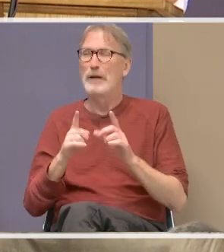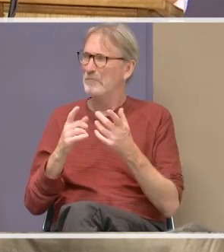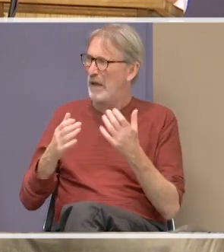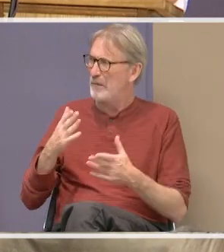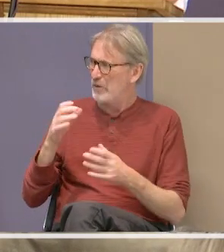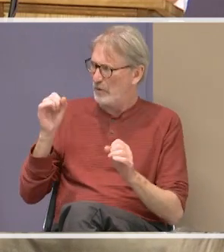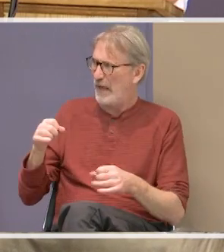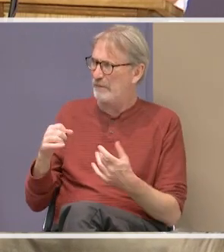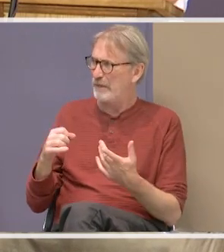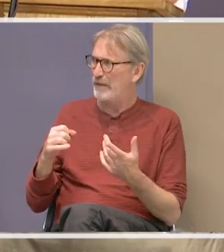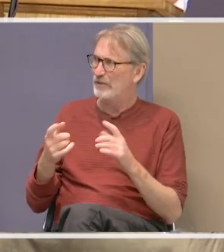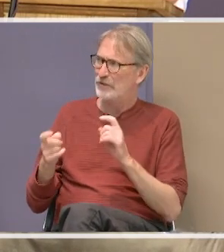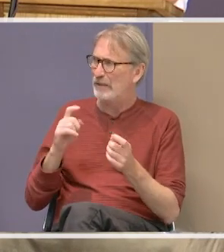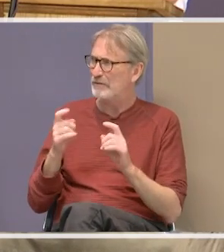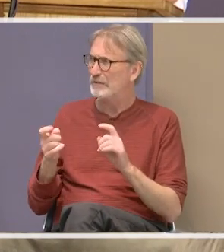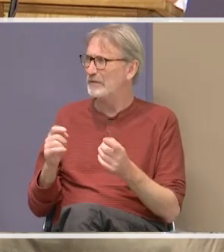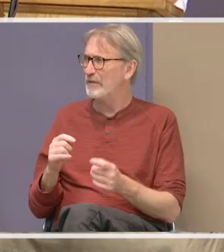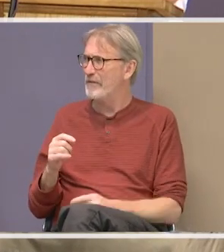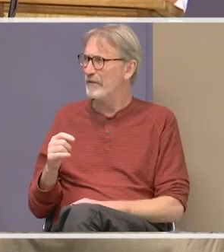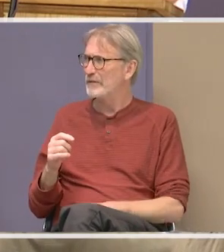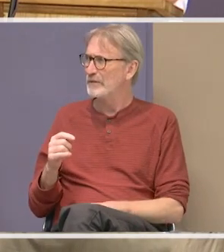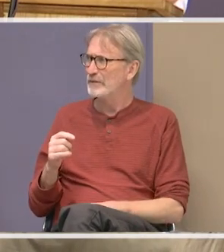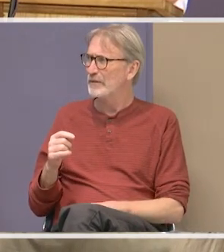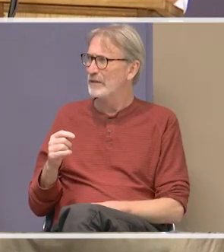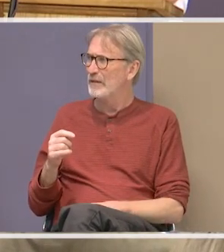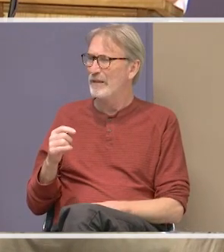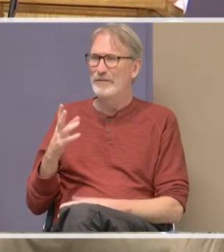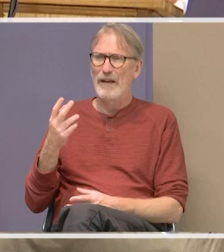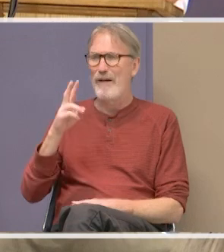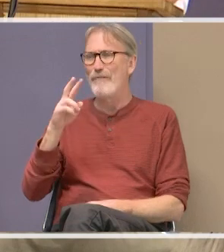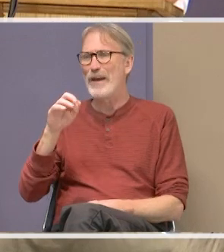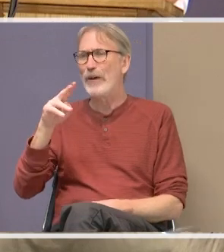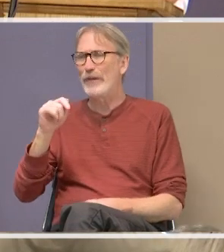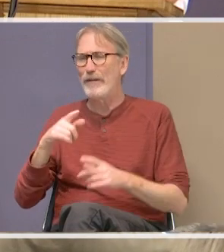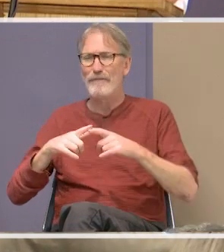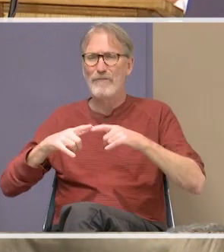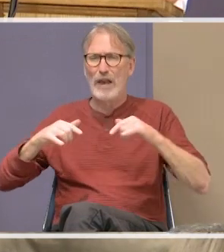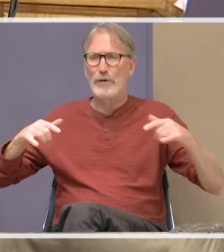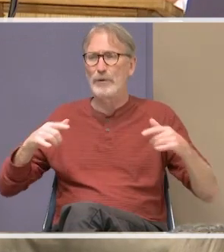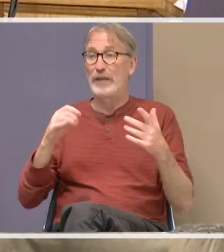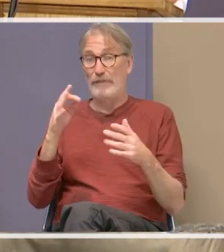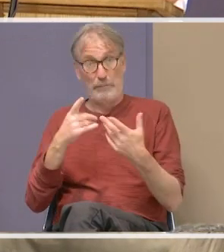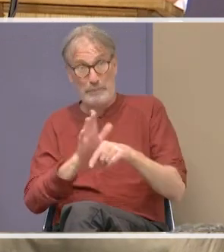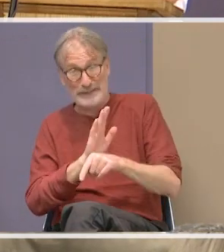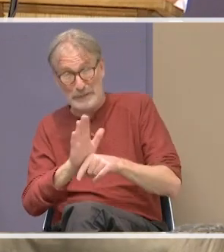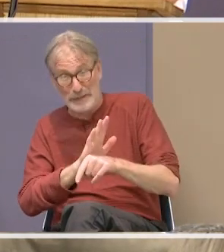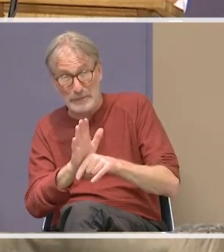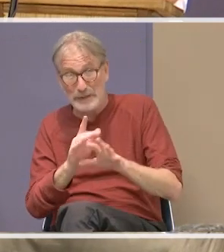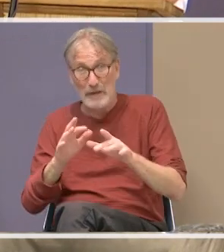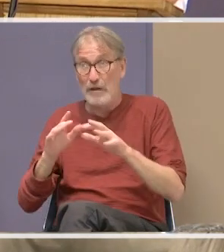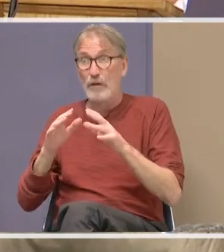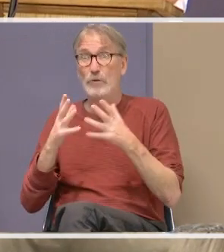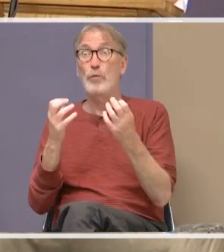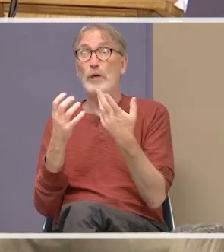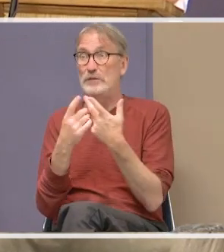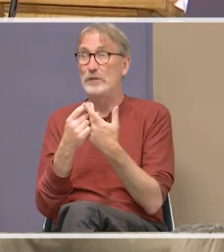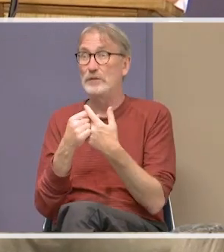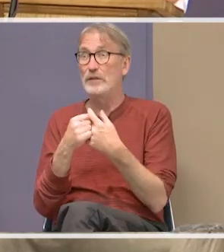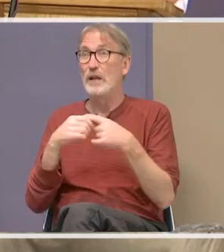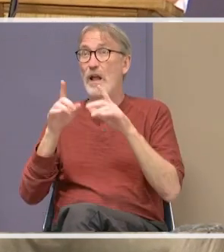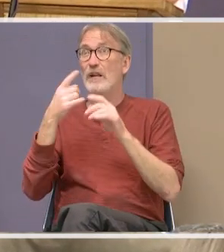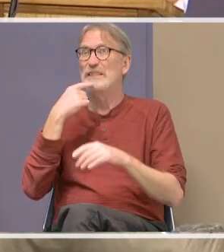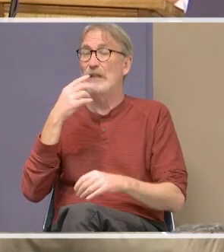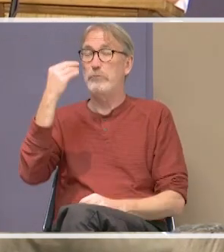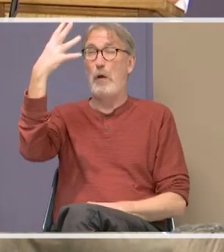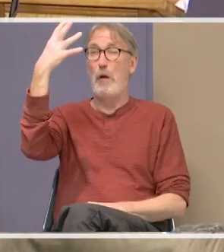it be restricted, possibly use with a variable sign when the intersection is busy and you do want signalized control, have